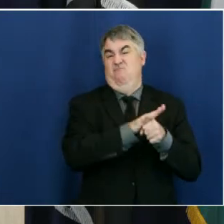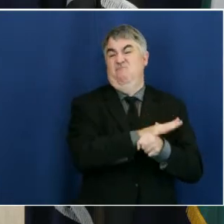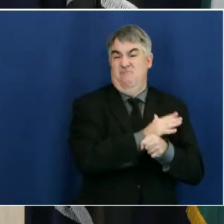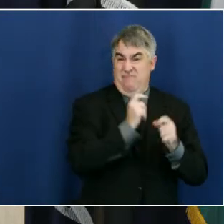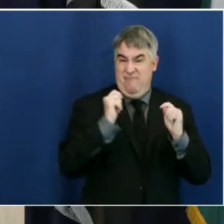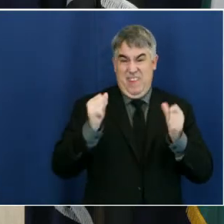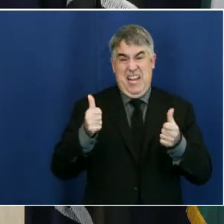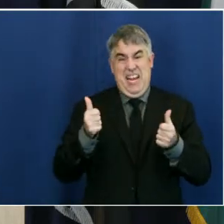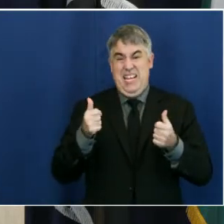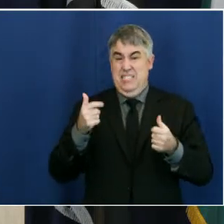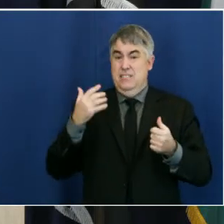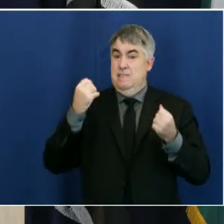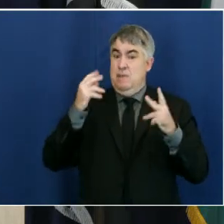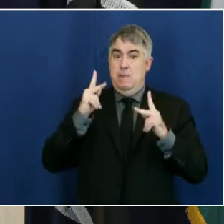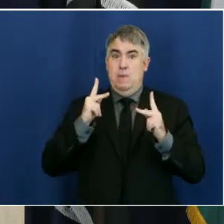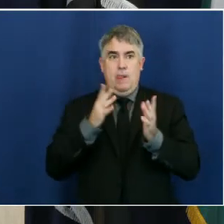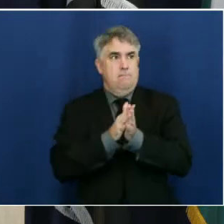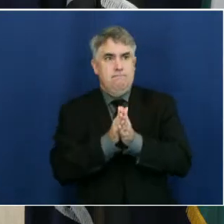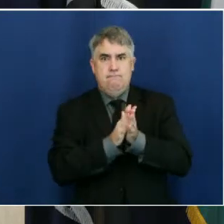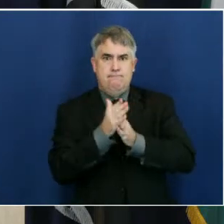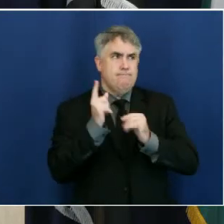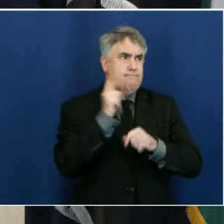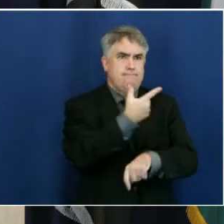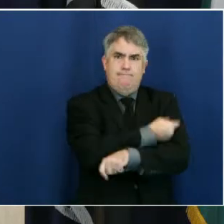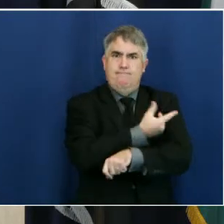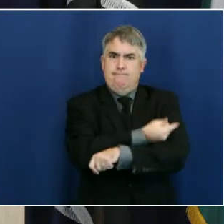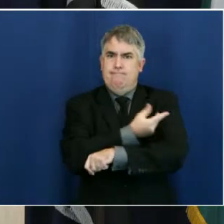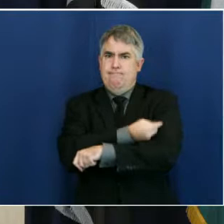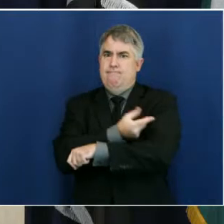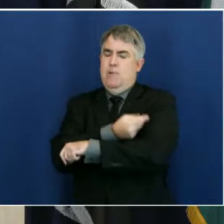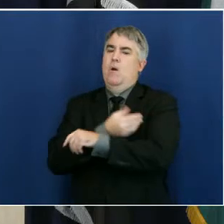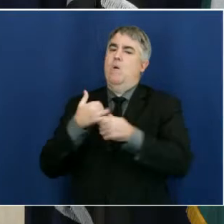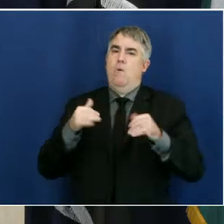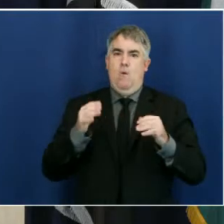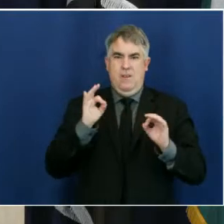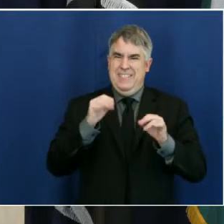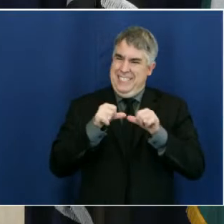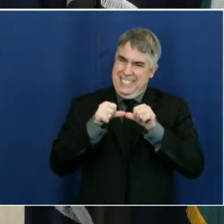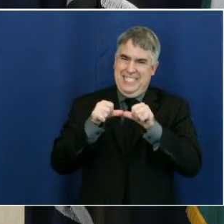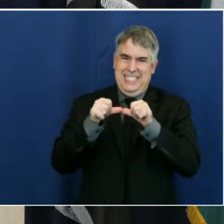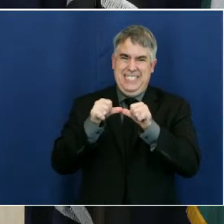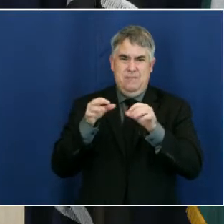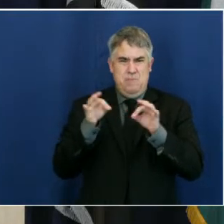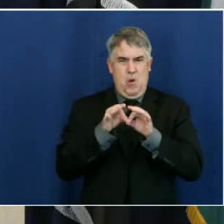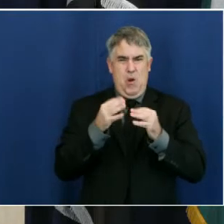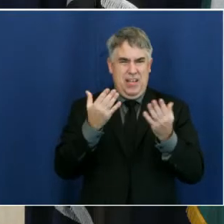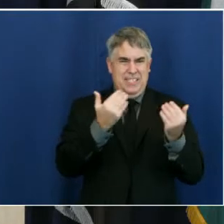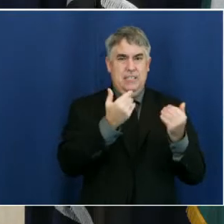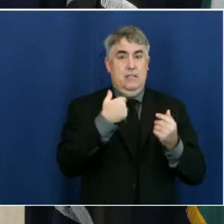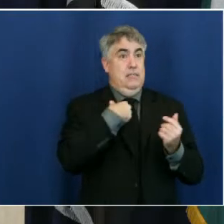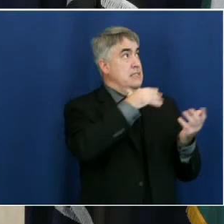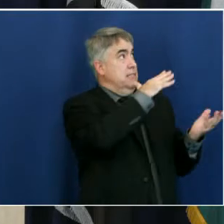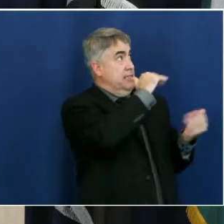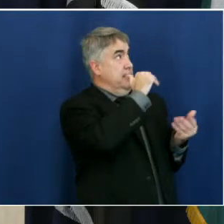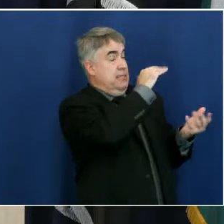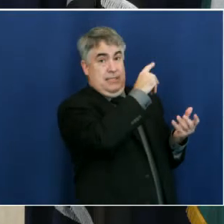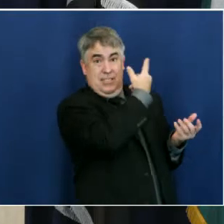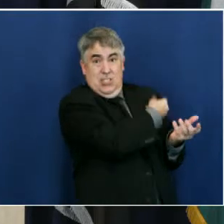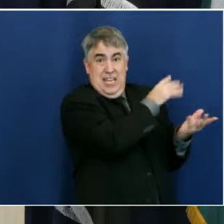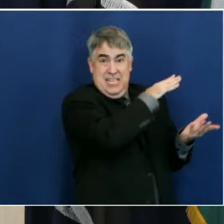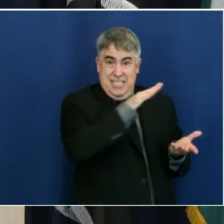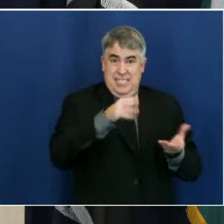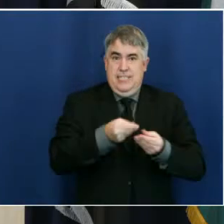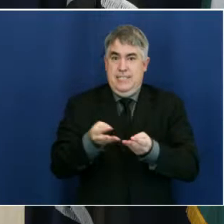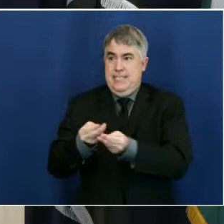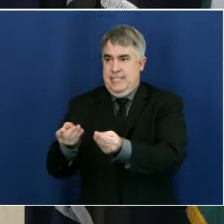to get vaccines. But we have to continue to work through the process of receiving vaccines and then simultaneously standing up the